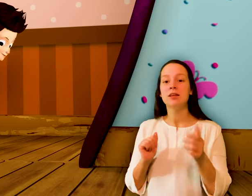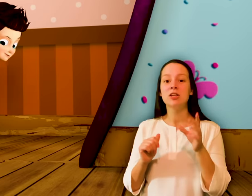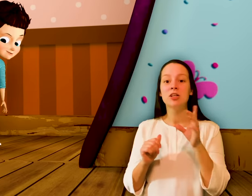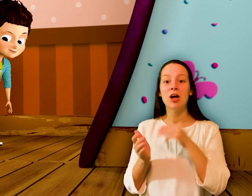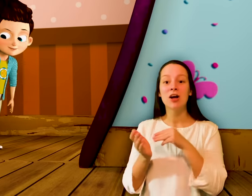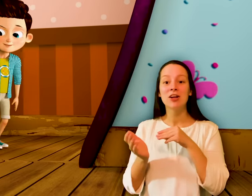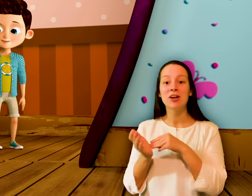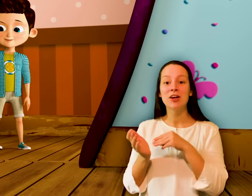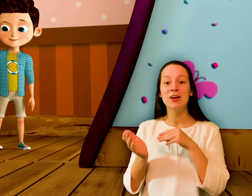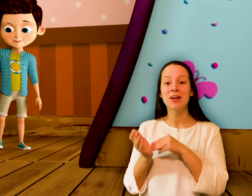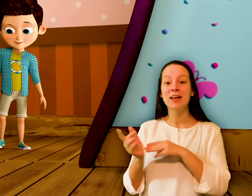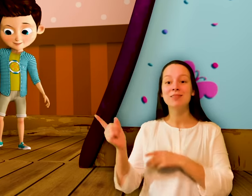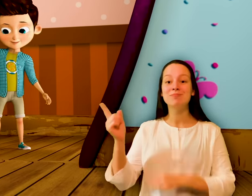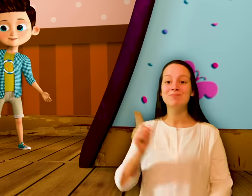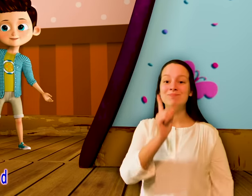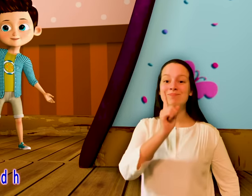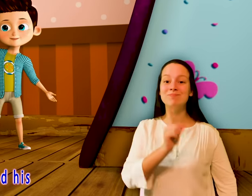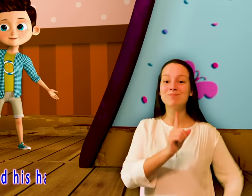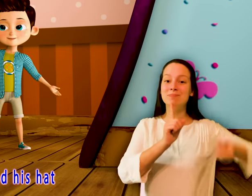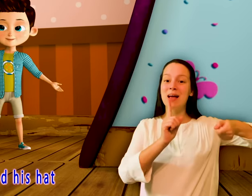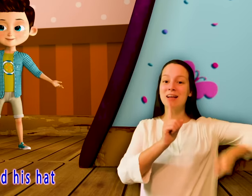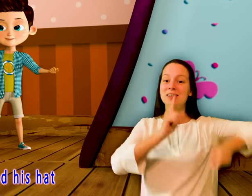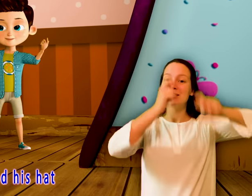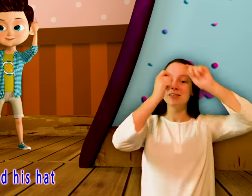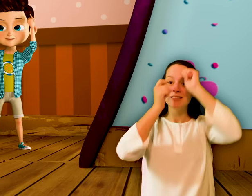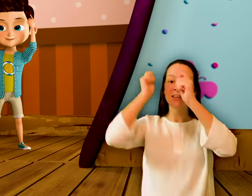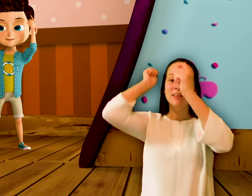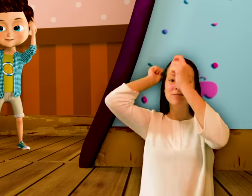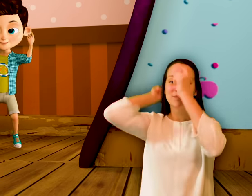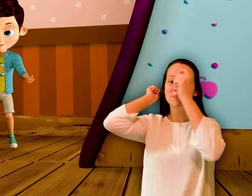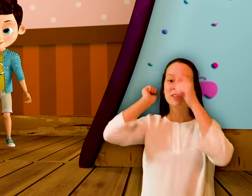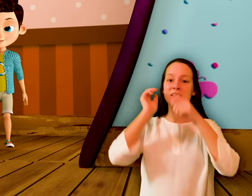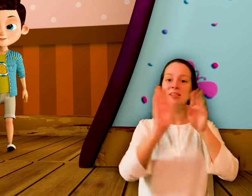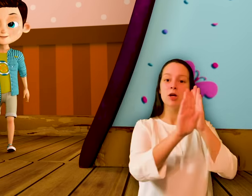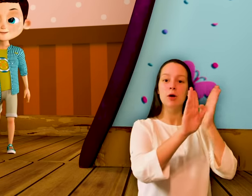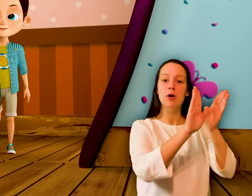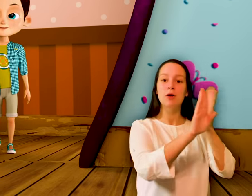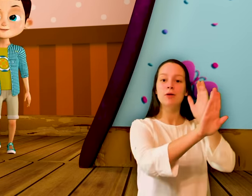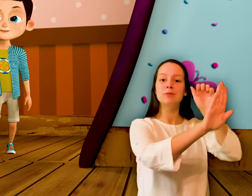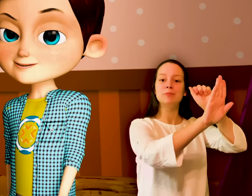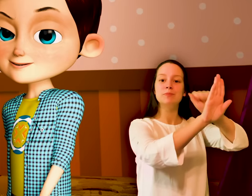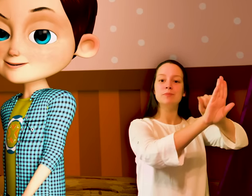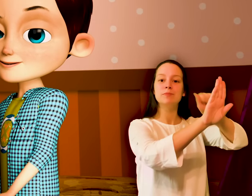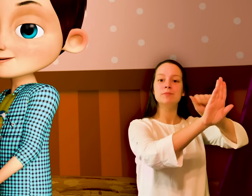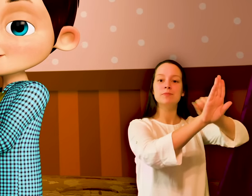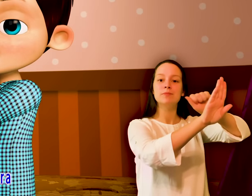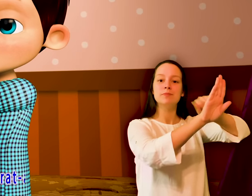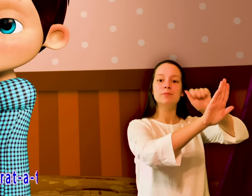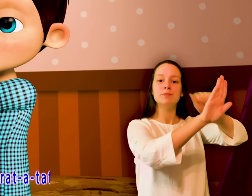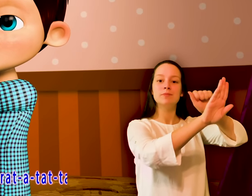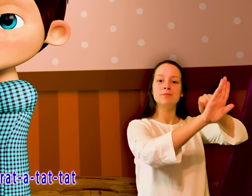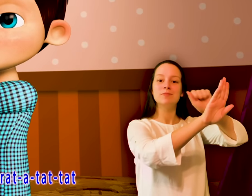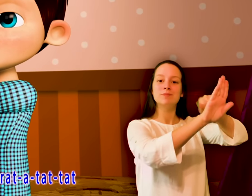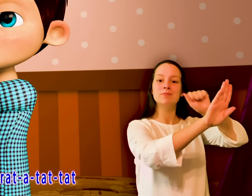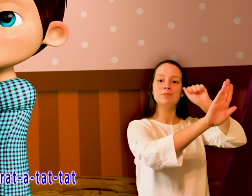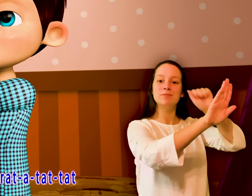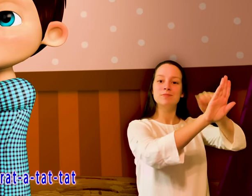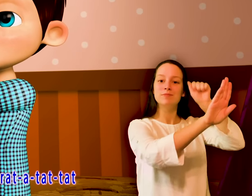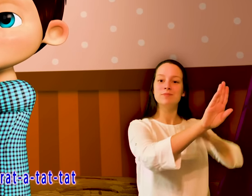quick. The doctor came with his bag and his hat, and he knocked on the door with